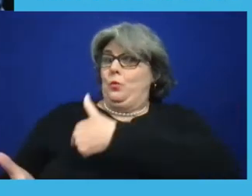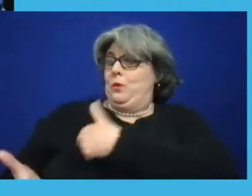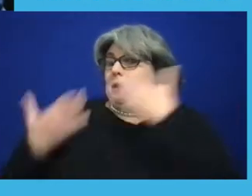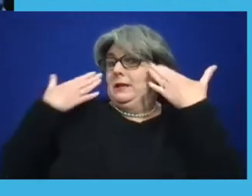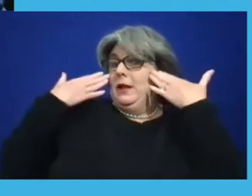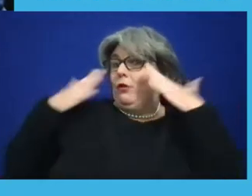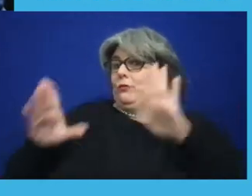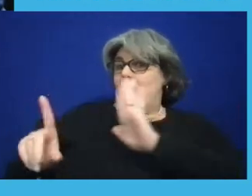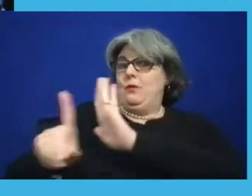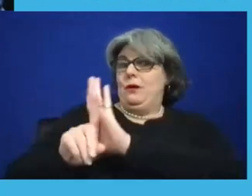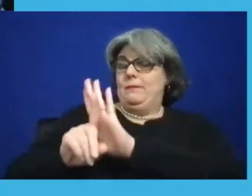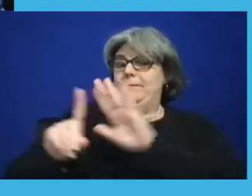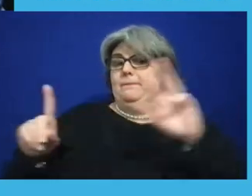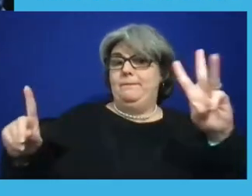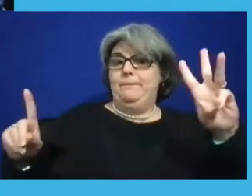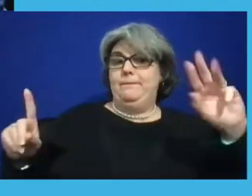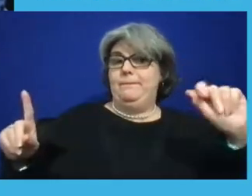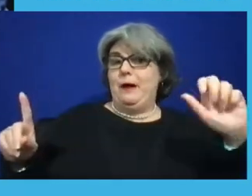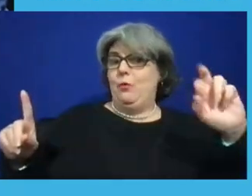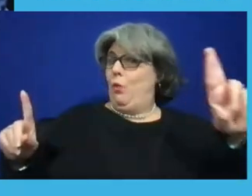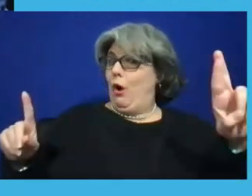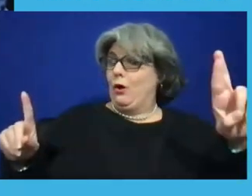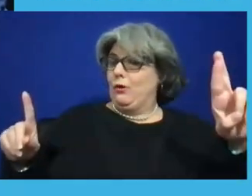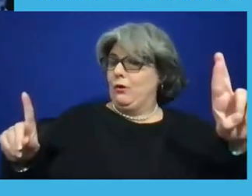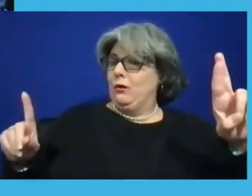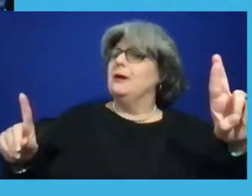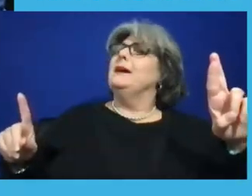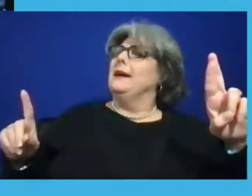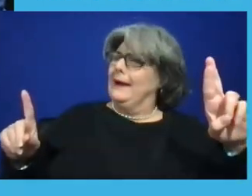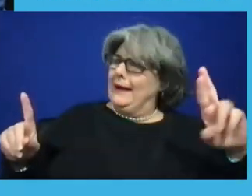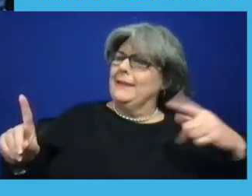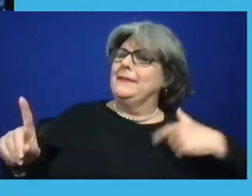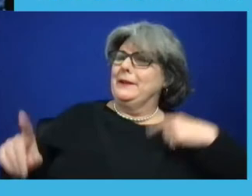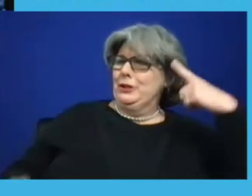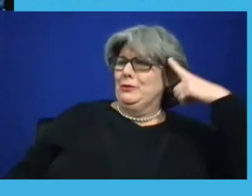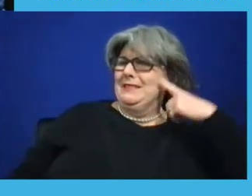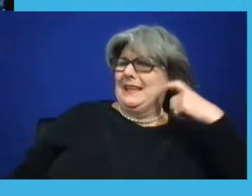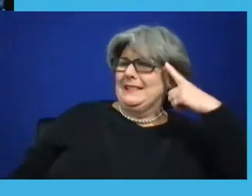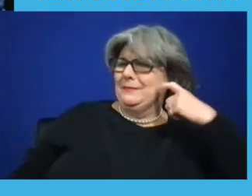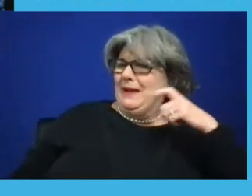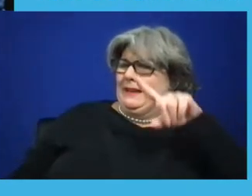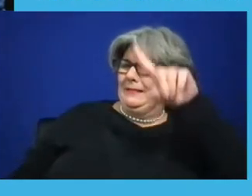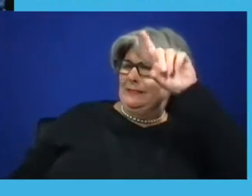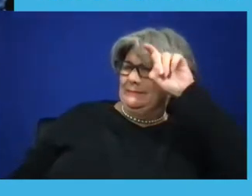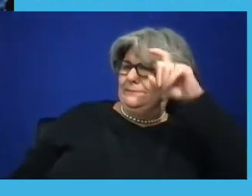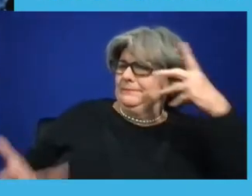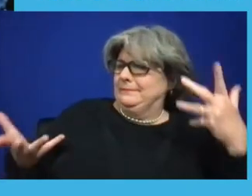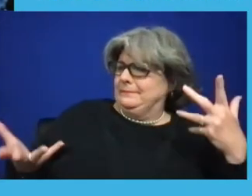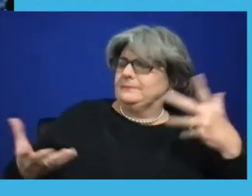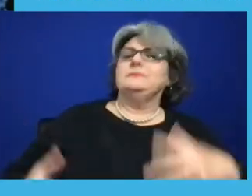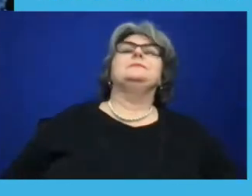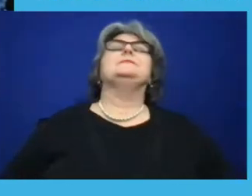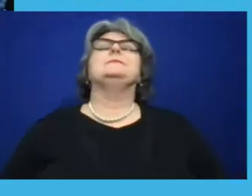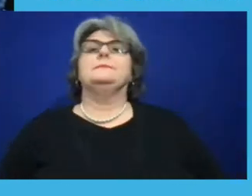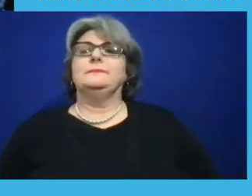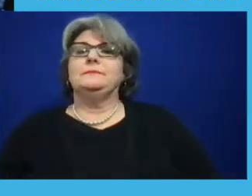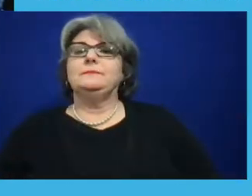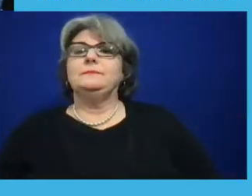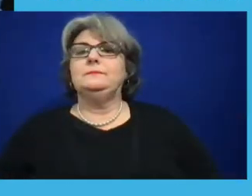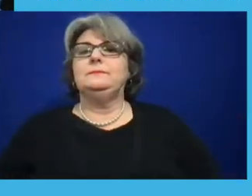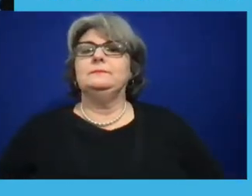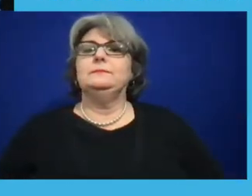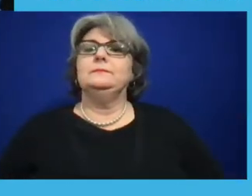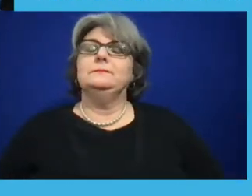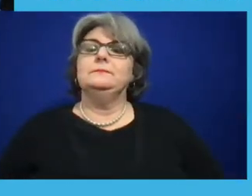people in any way. At least we don't really know about it. And that does make you